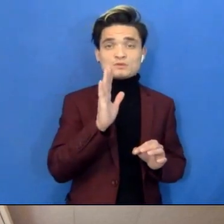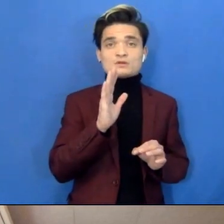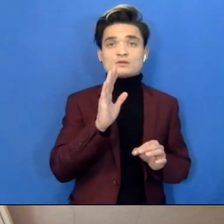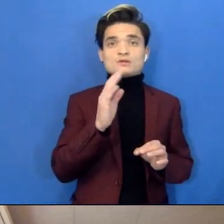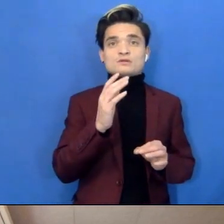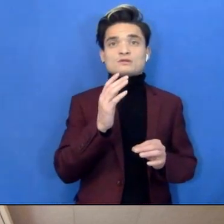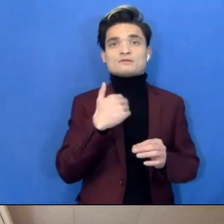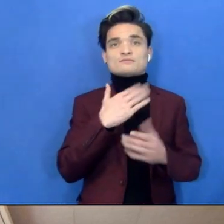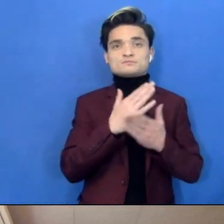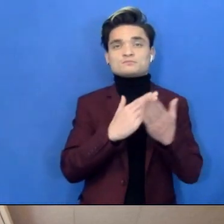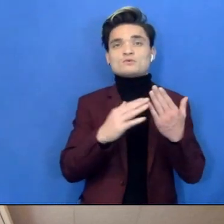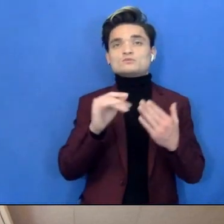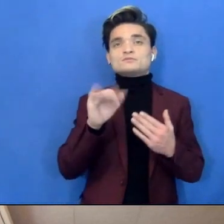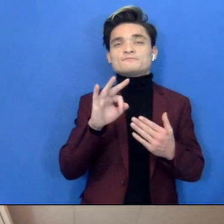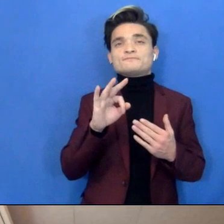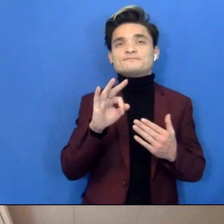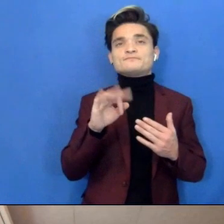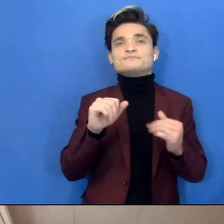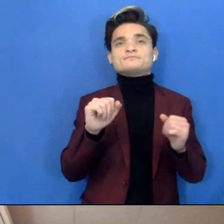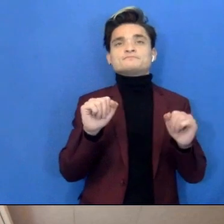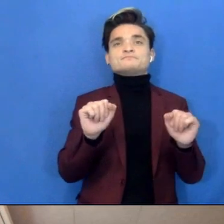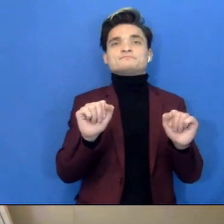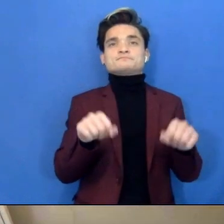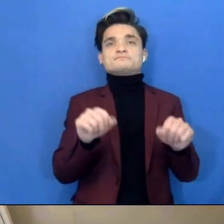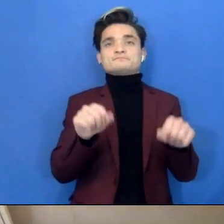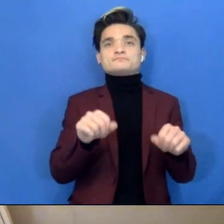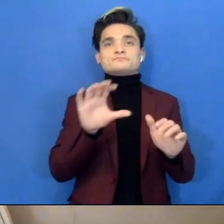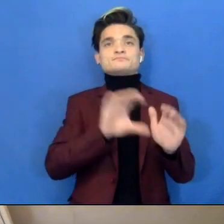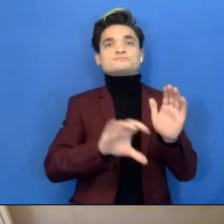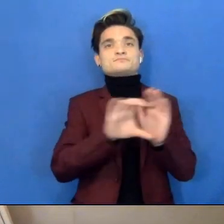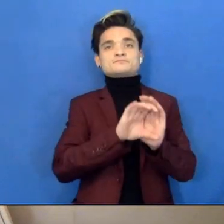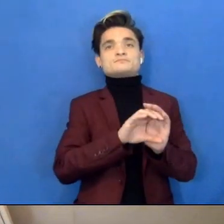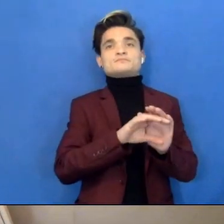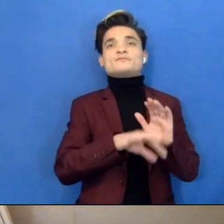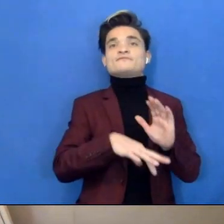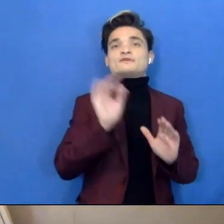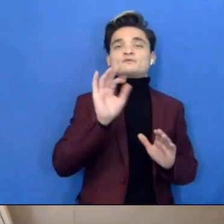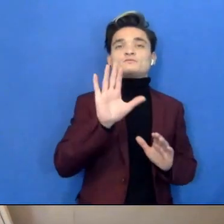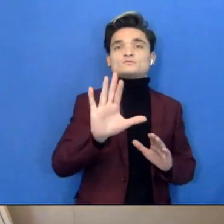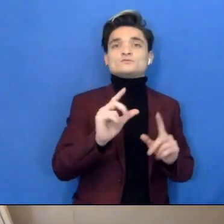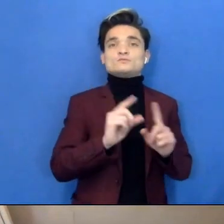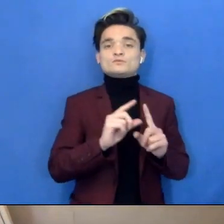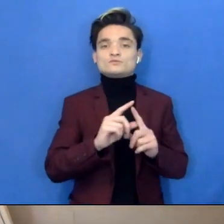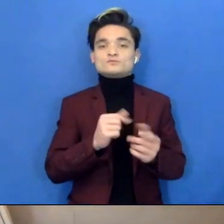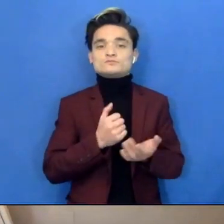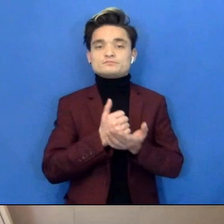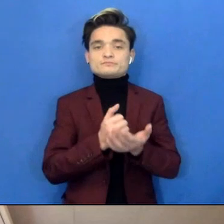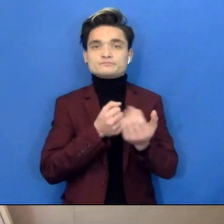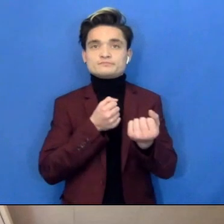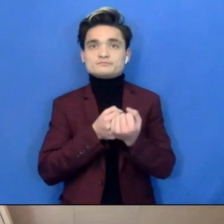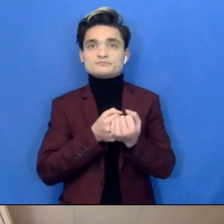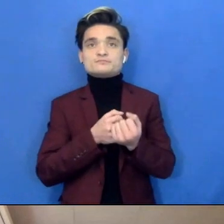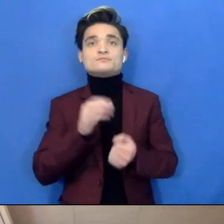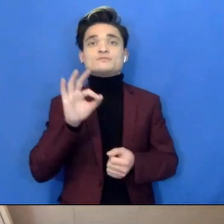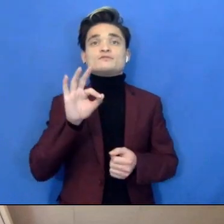these words is going to exist. And what Felipe and I do is we make the internal choice when we speak